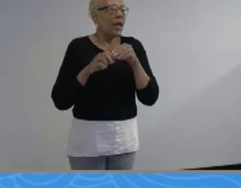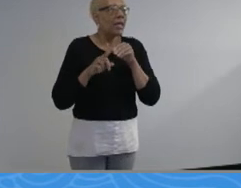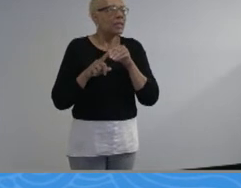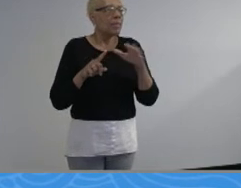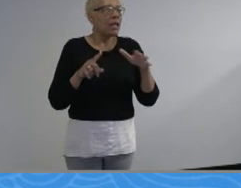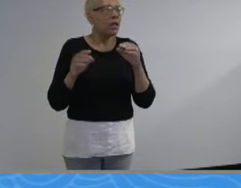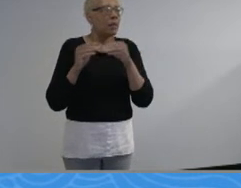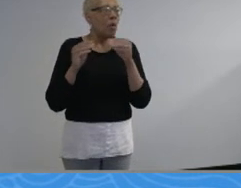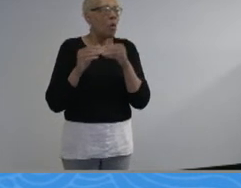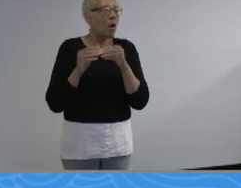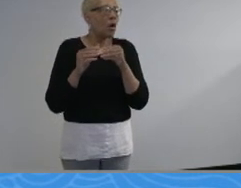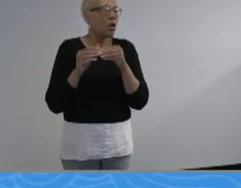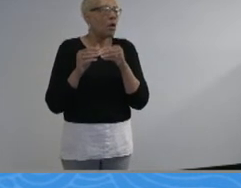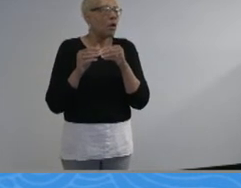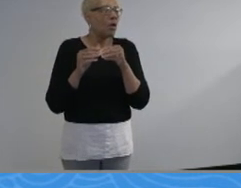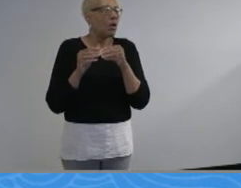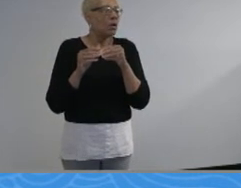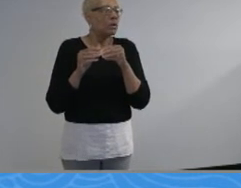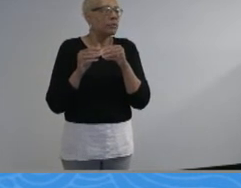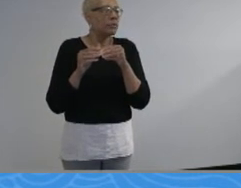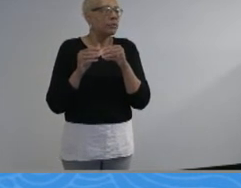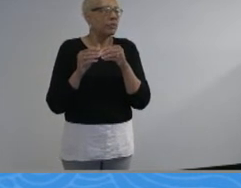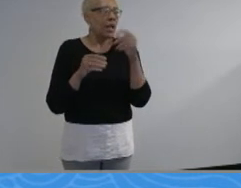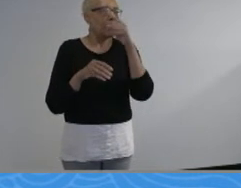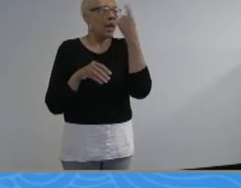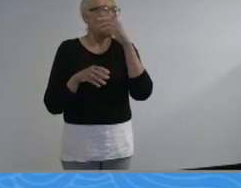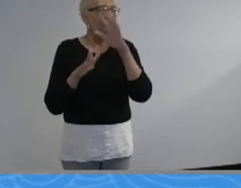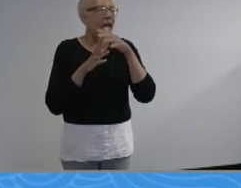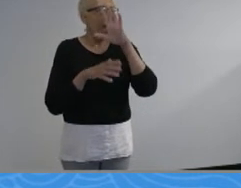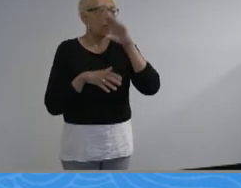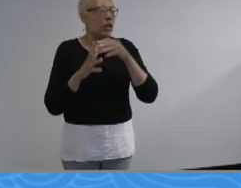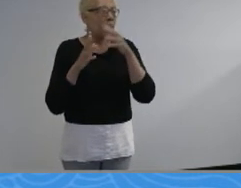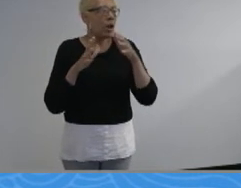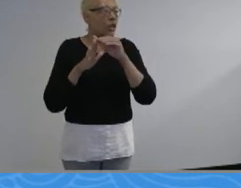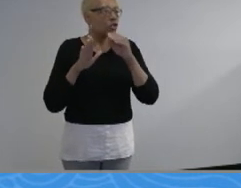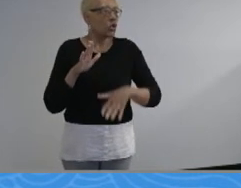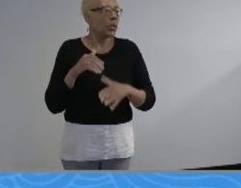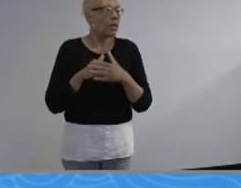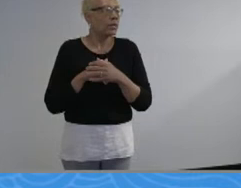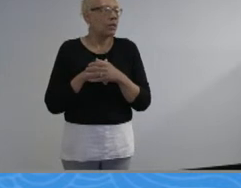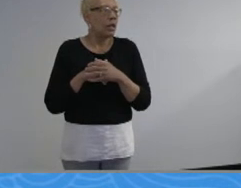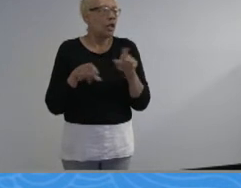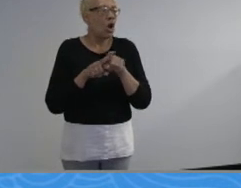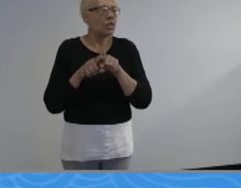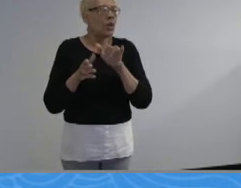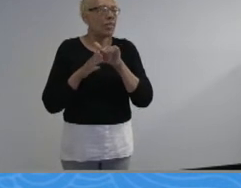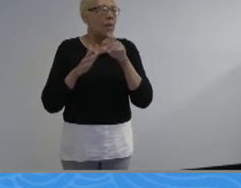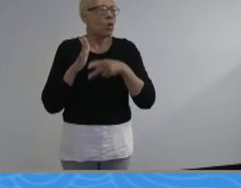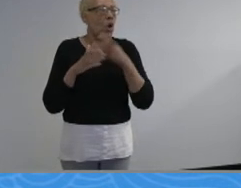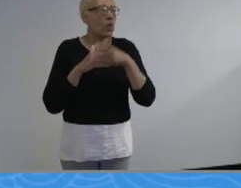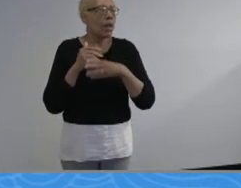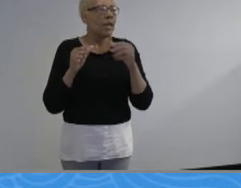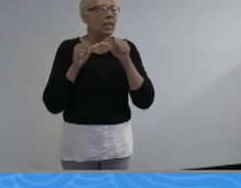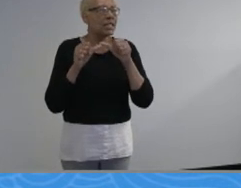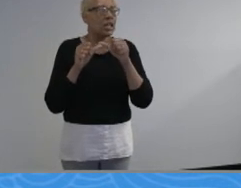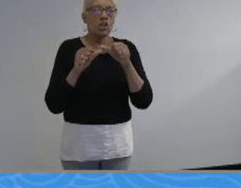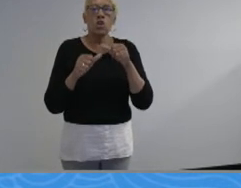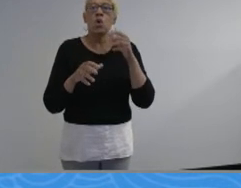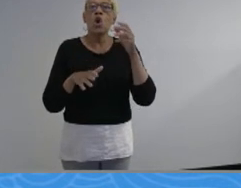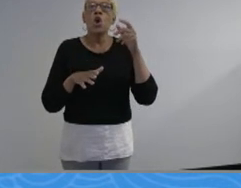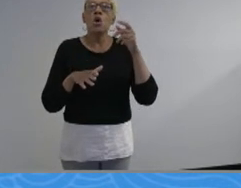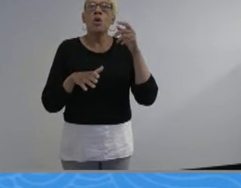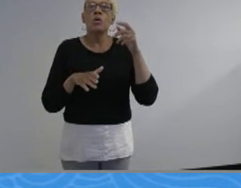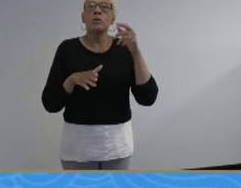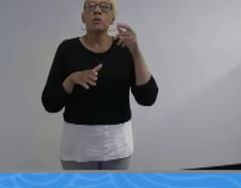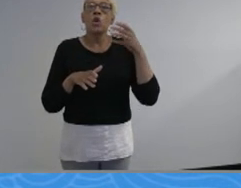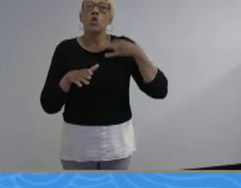specifically designed to support our Black African-American students. So an expansion of that program, as well as continued credit recovery